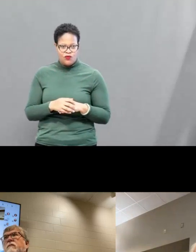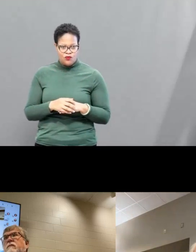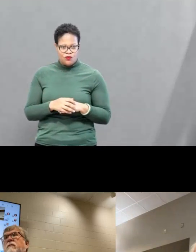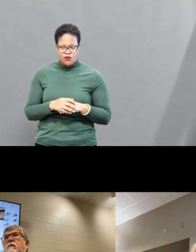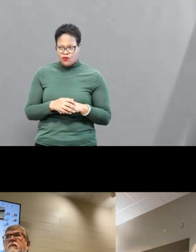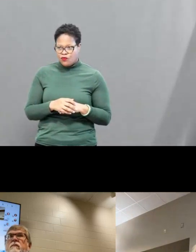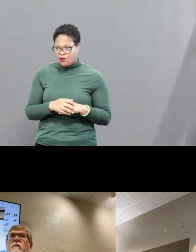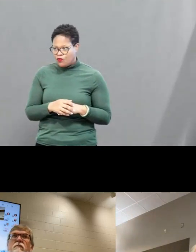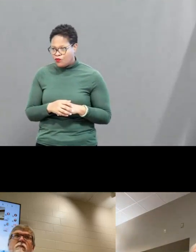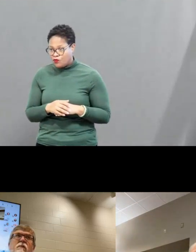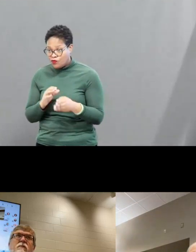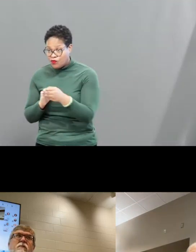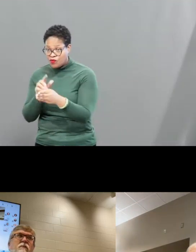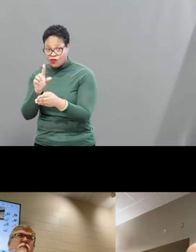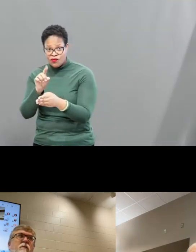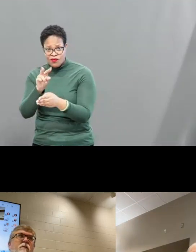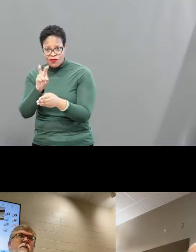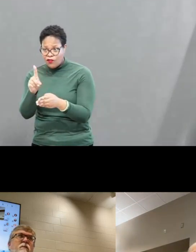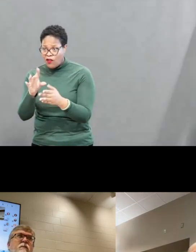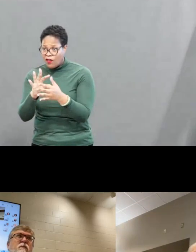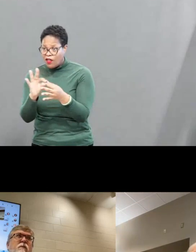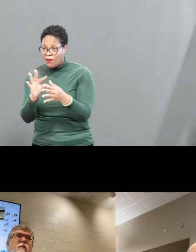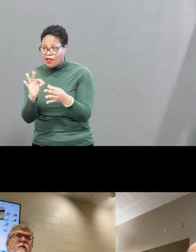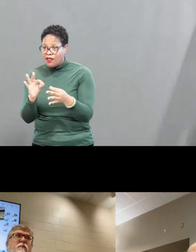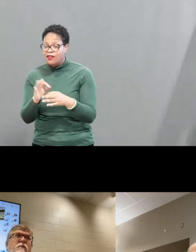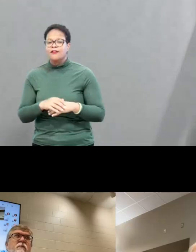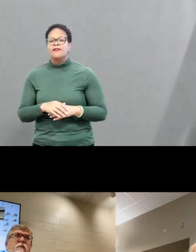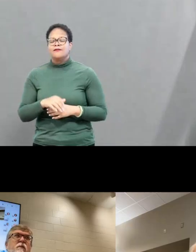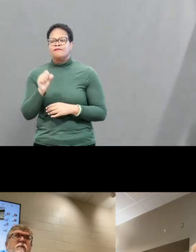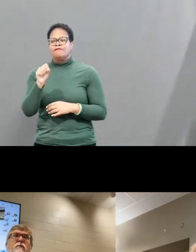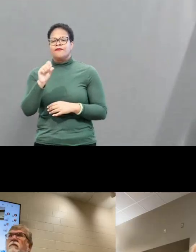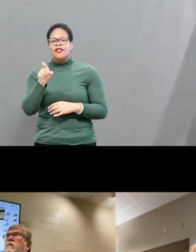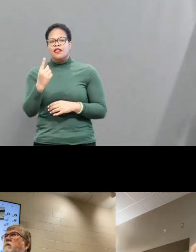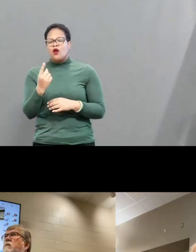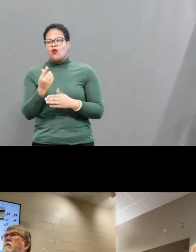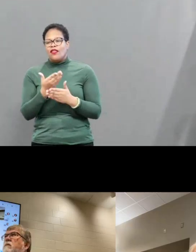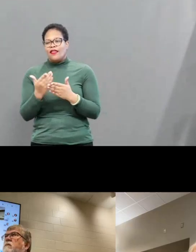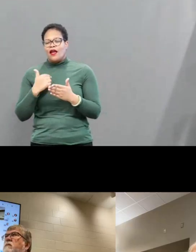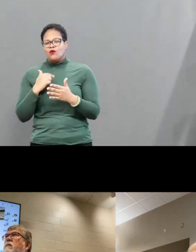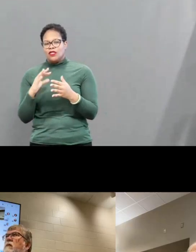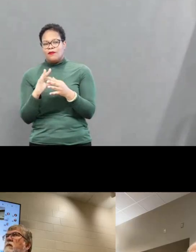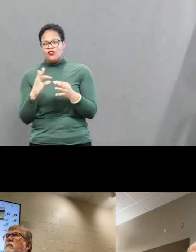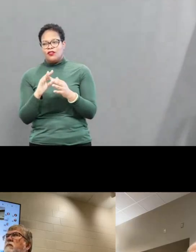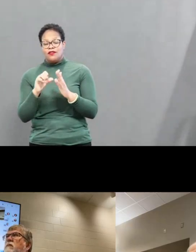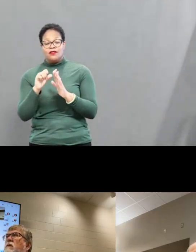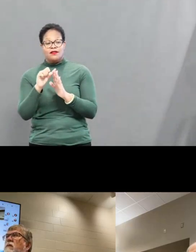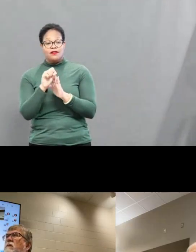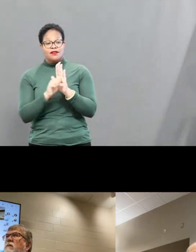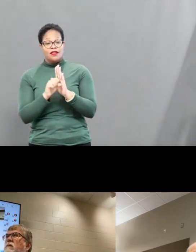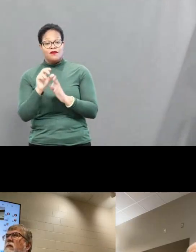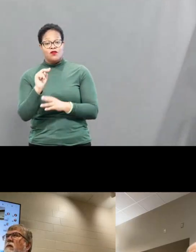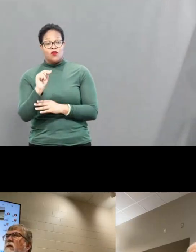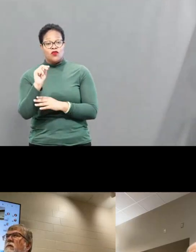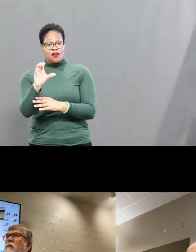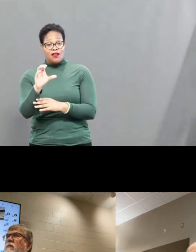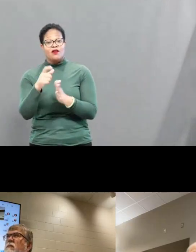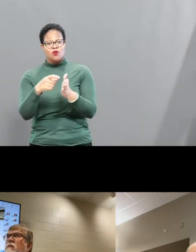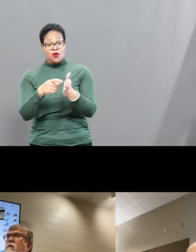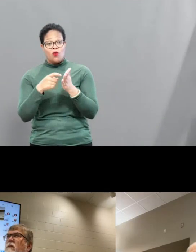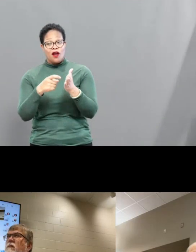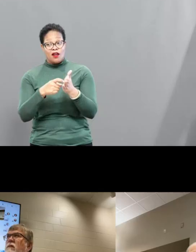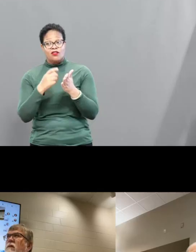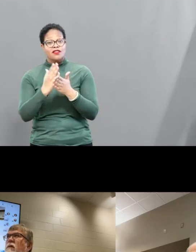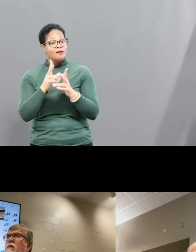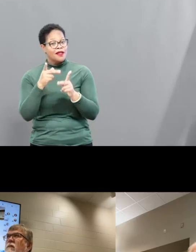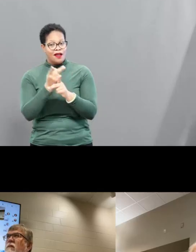Hey, did you have a comment? Oh, the only thing that I was going to say was the state of North Carolina does require